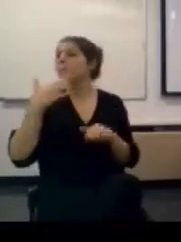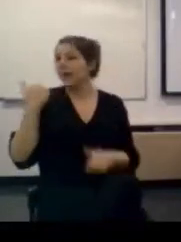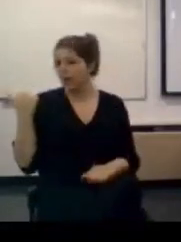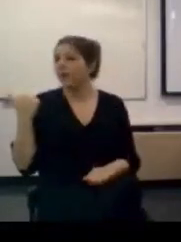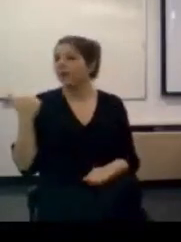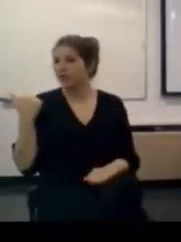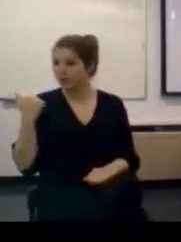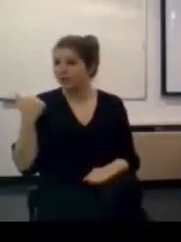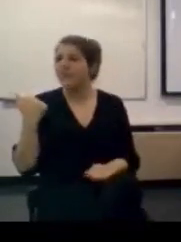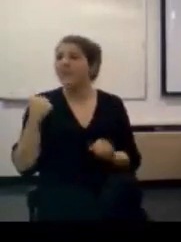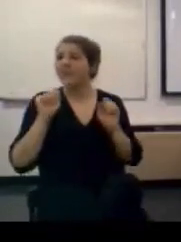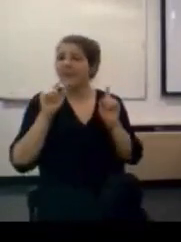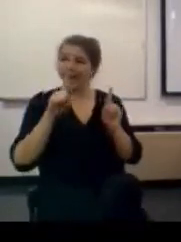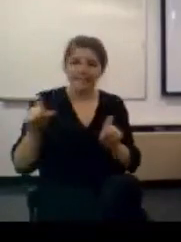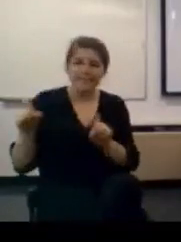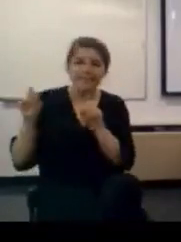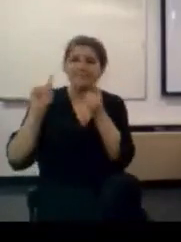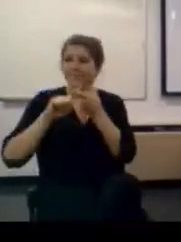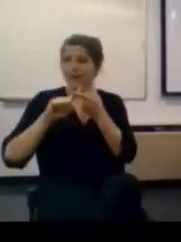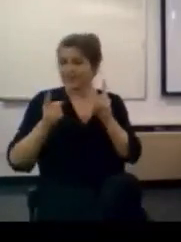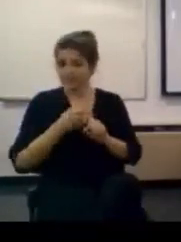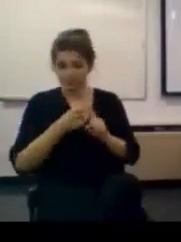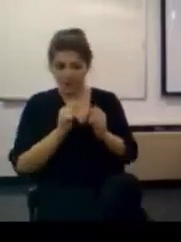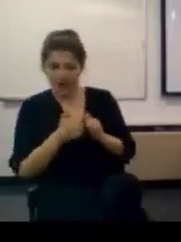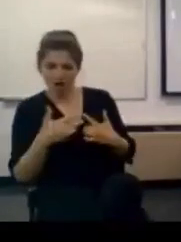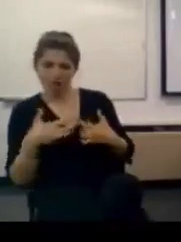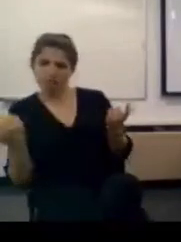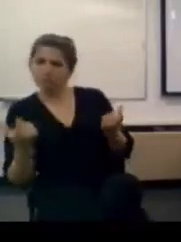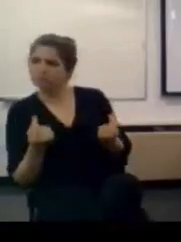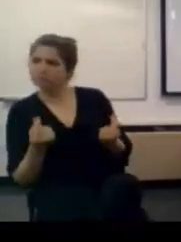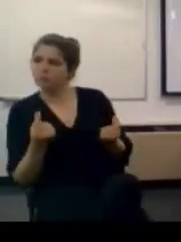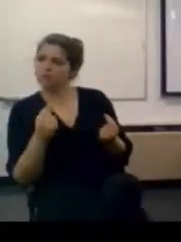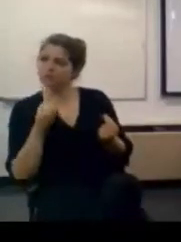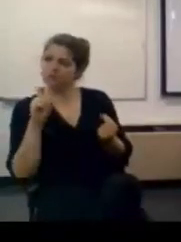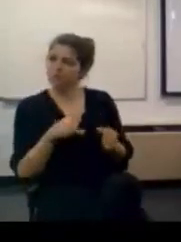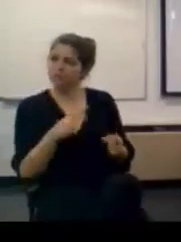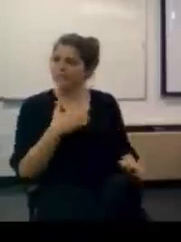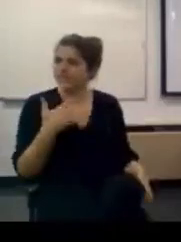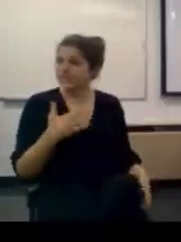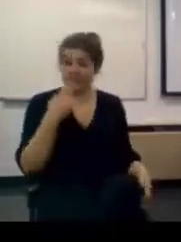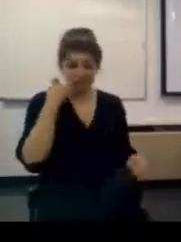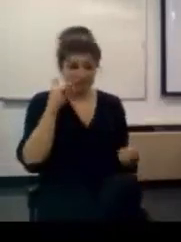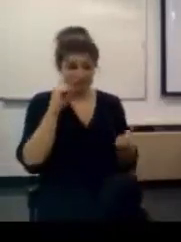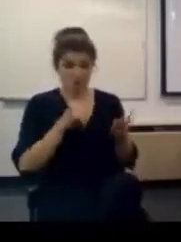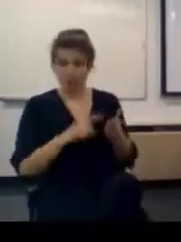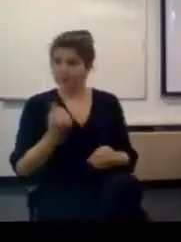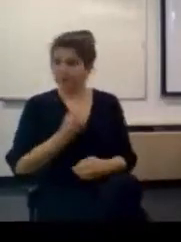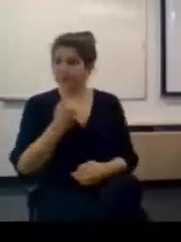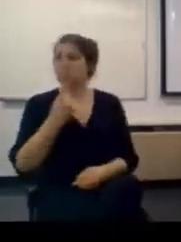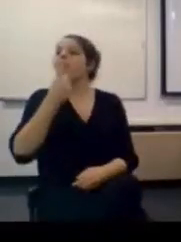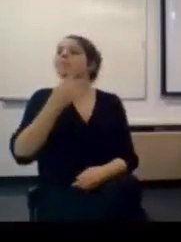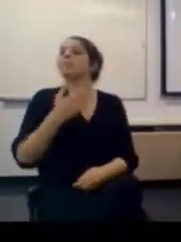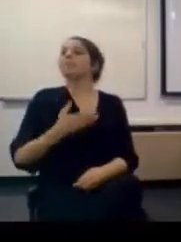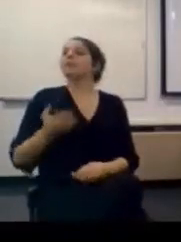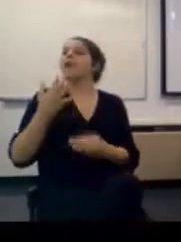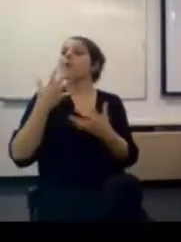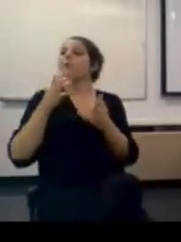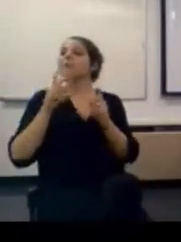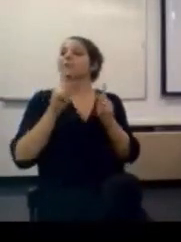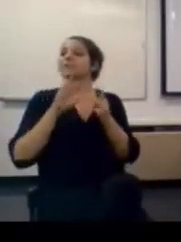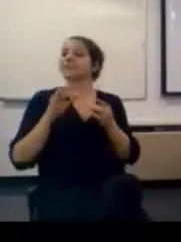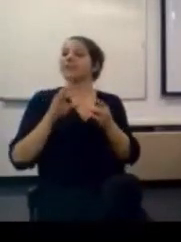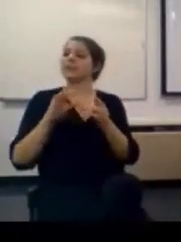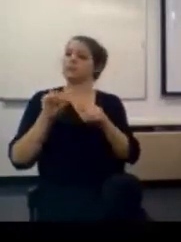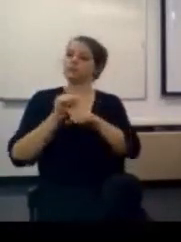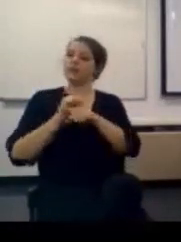Is let's do better in asking our friends how they're feeling and maybe who's noticed something, right? So